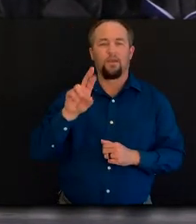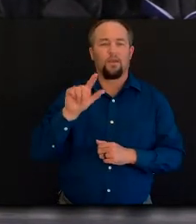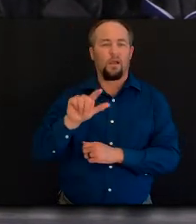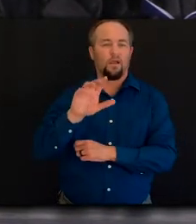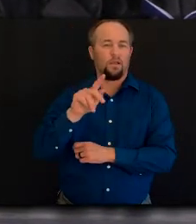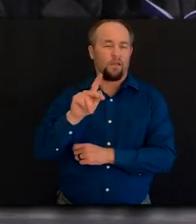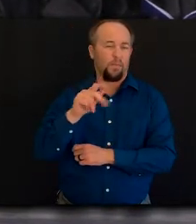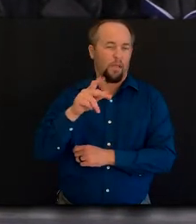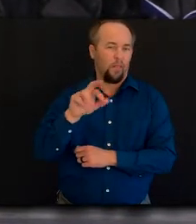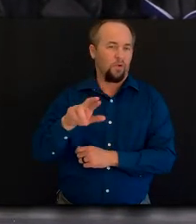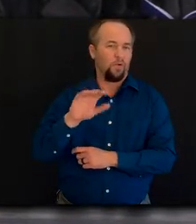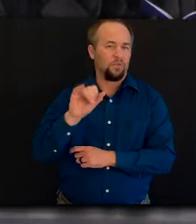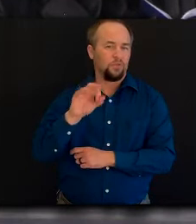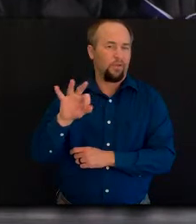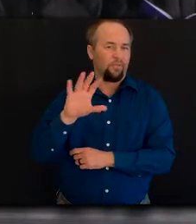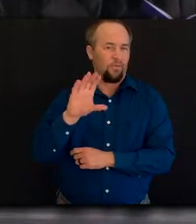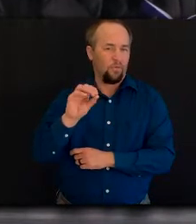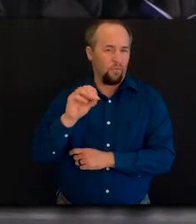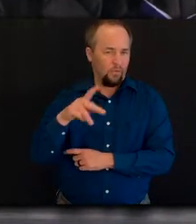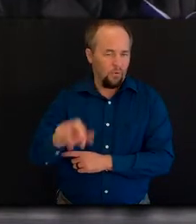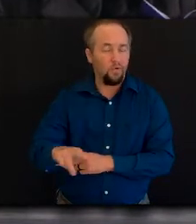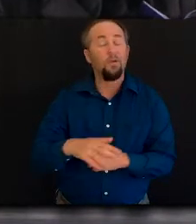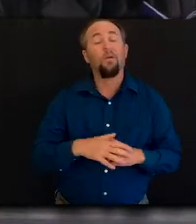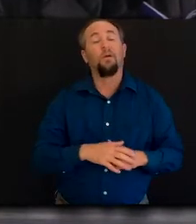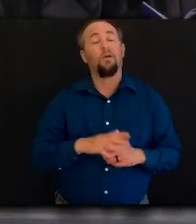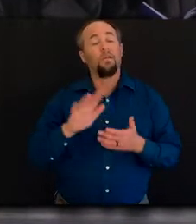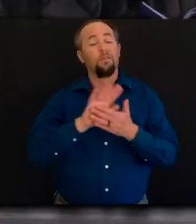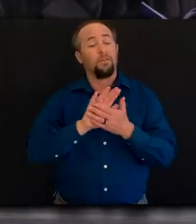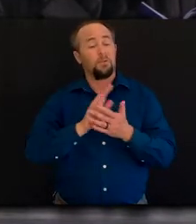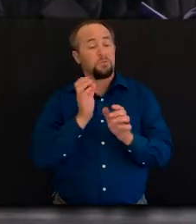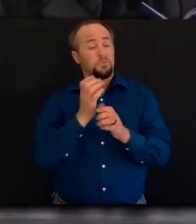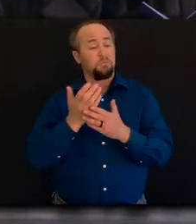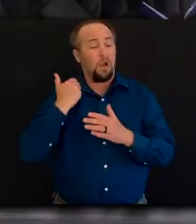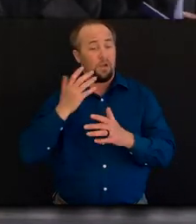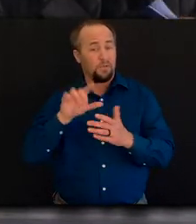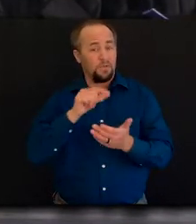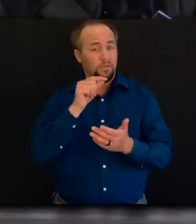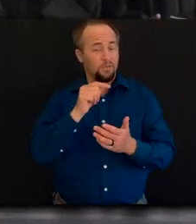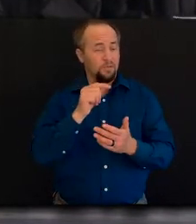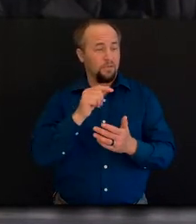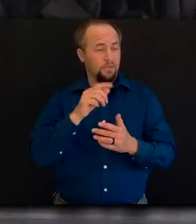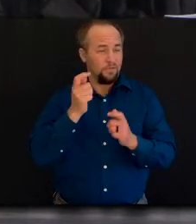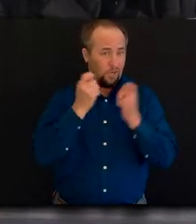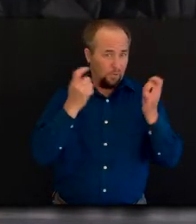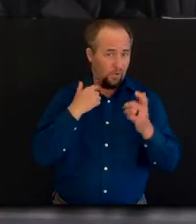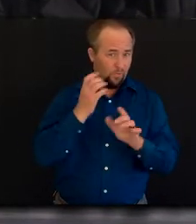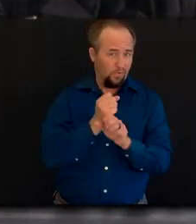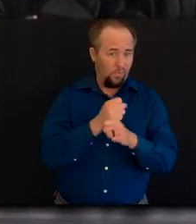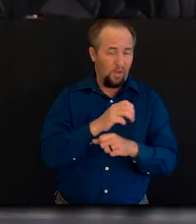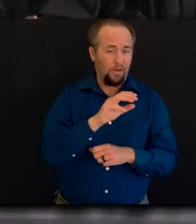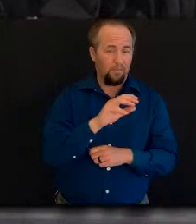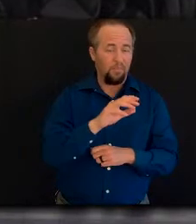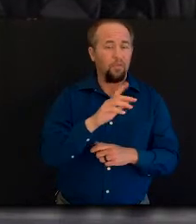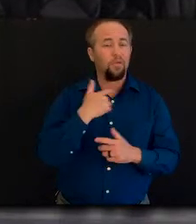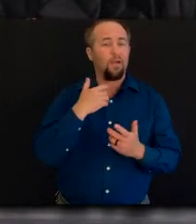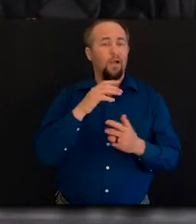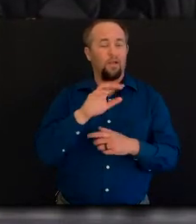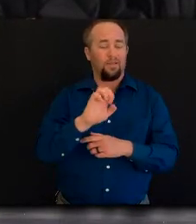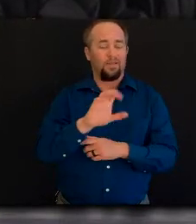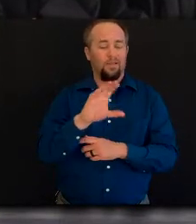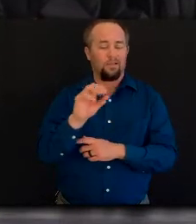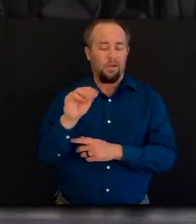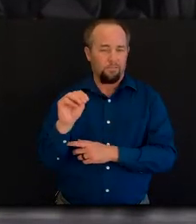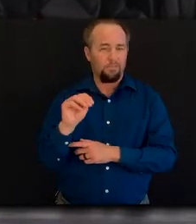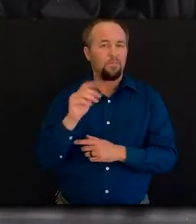Netterville, and Jeff Cooper. The videos prior to the ceremony were created by e-communication students Miles Lindley, Cecilia